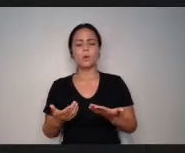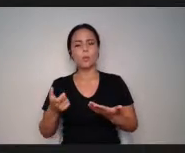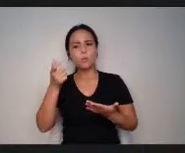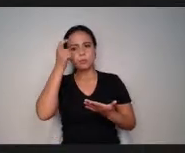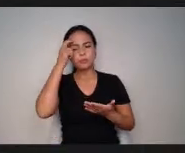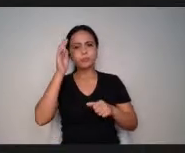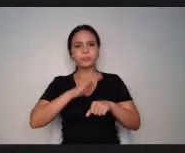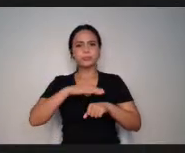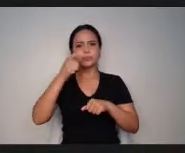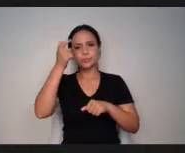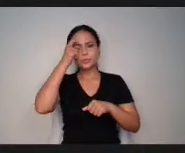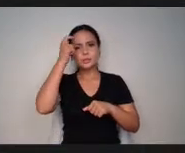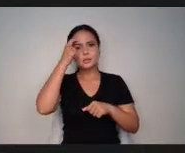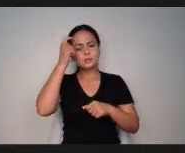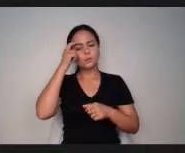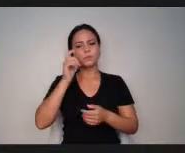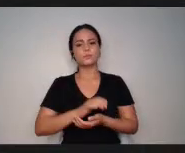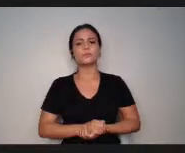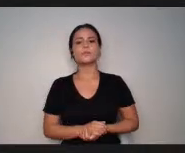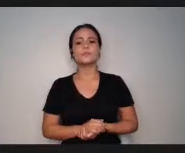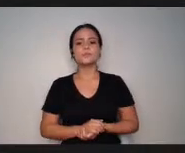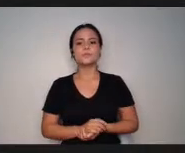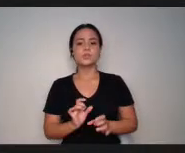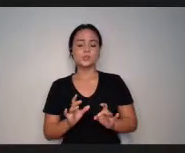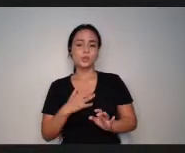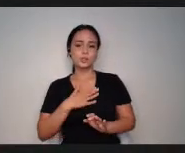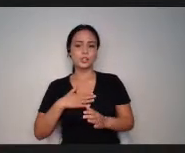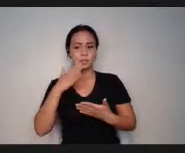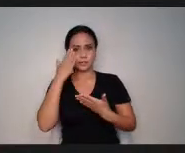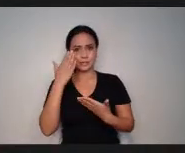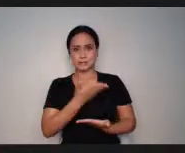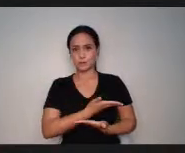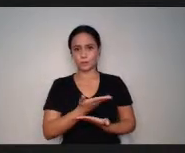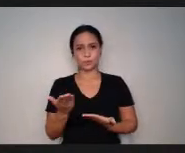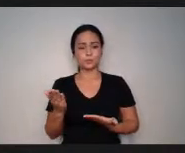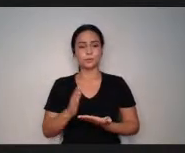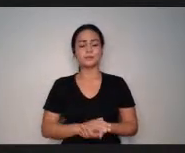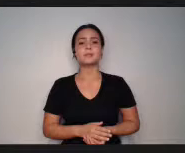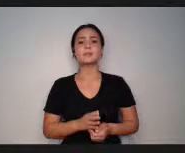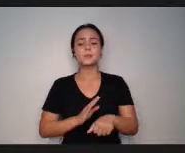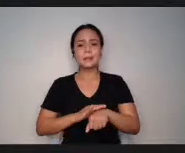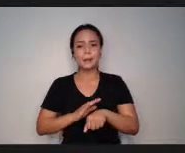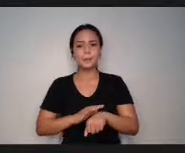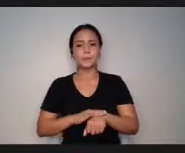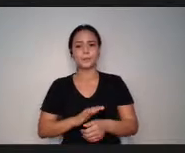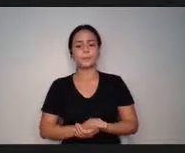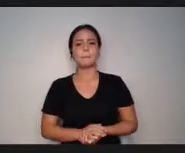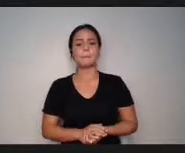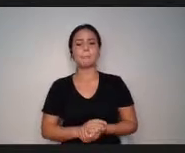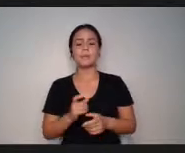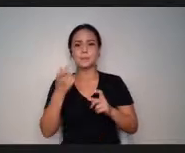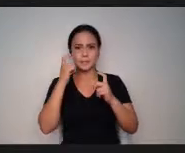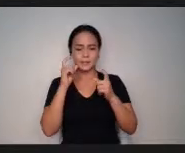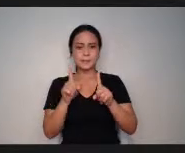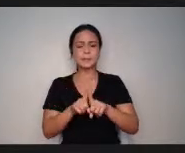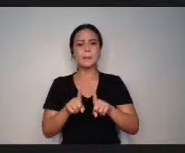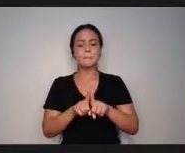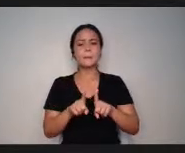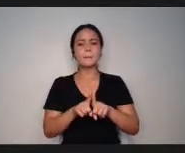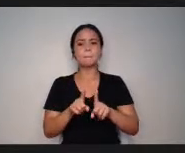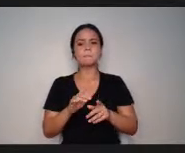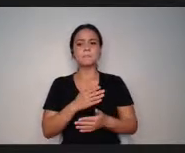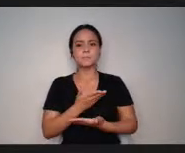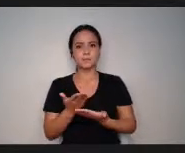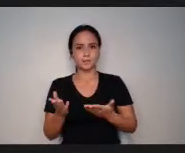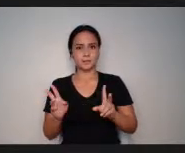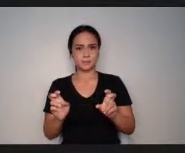And I just want to thank everybody for your time and your interest in these issues. I really